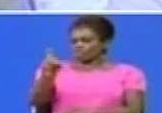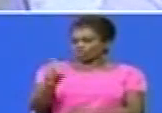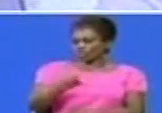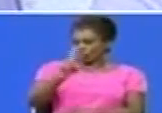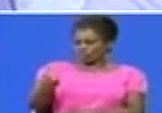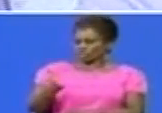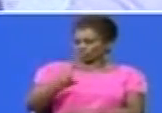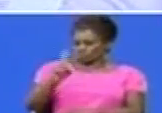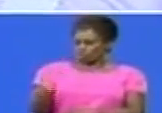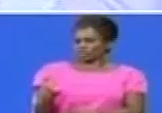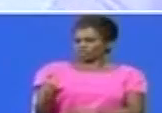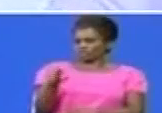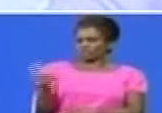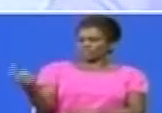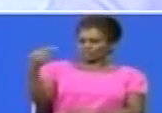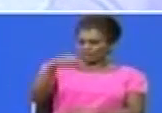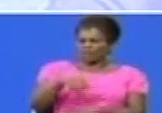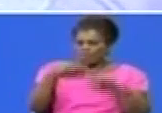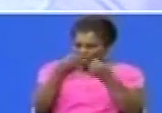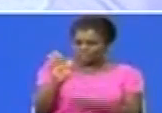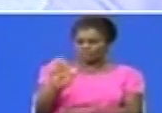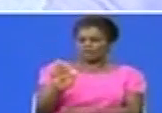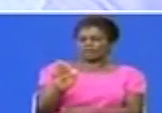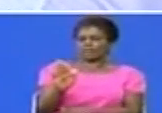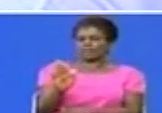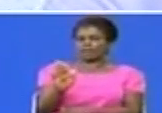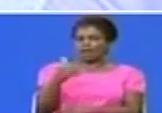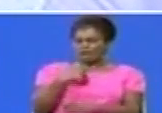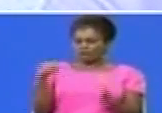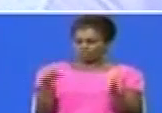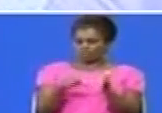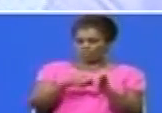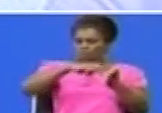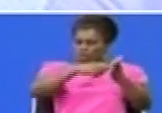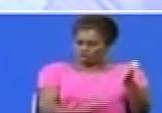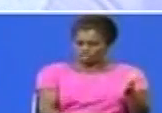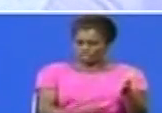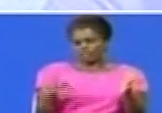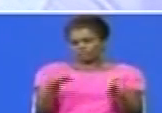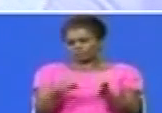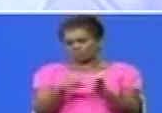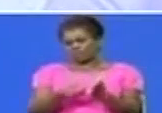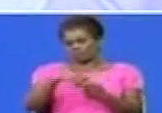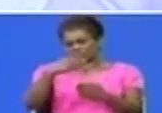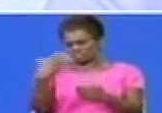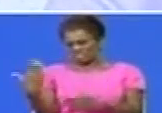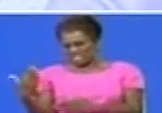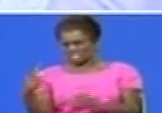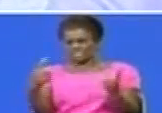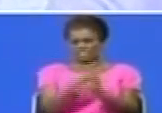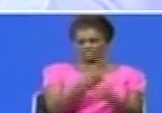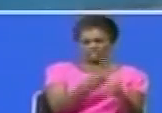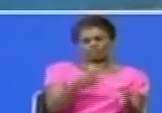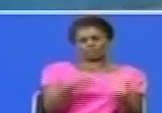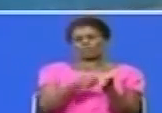president, and he has promised to come back and answer them. Issues about contracts, issues about equipment, you're saying all that will be answered in the